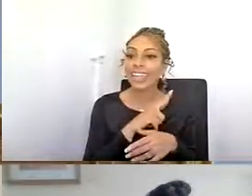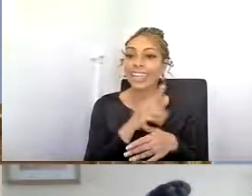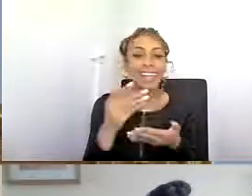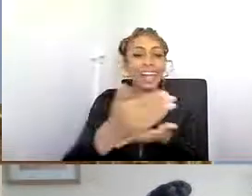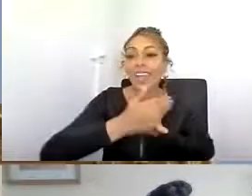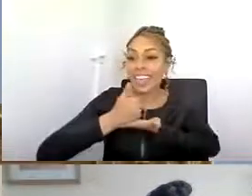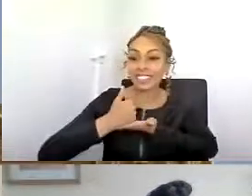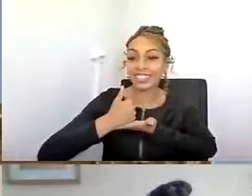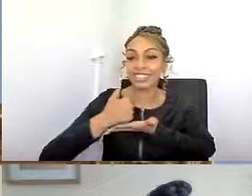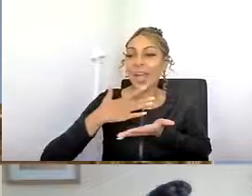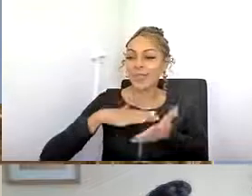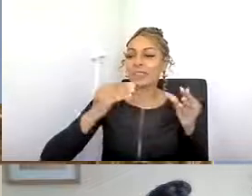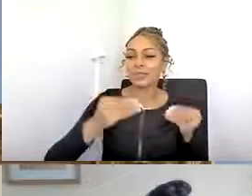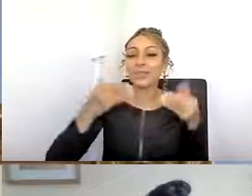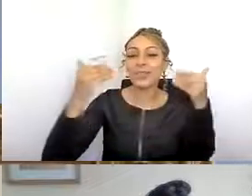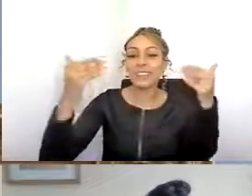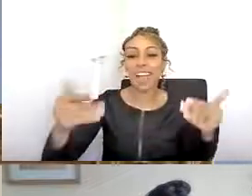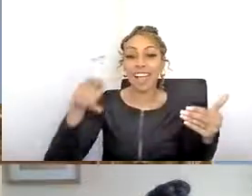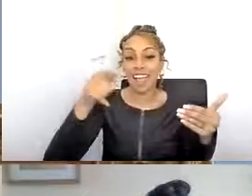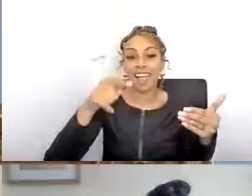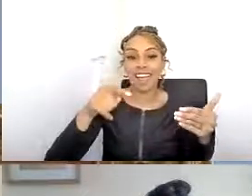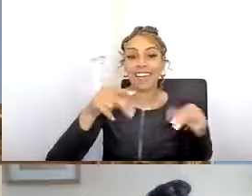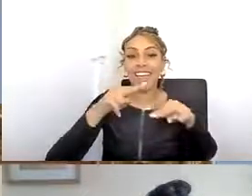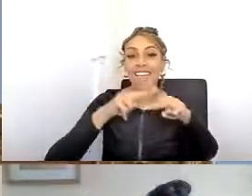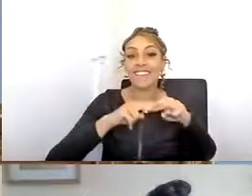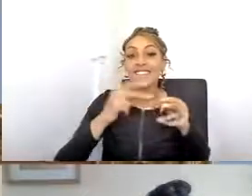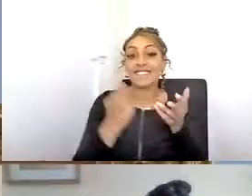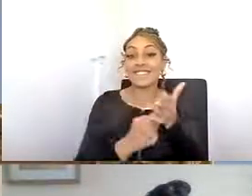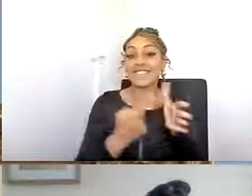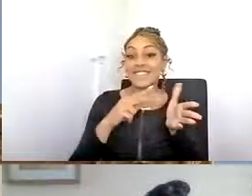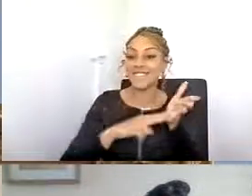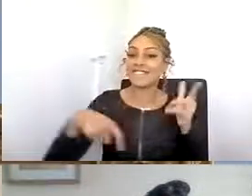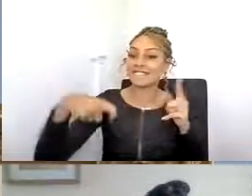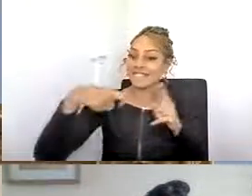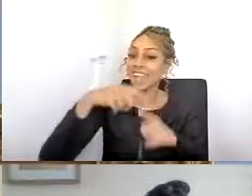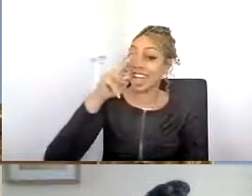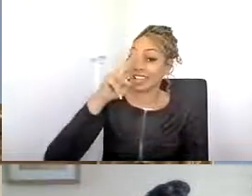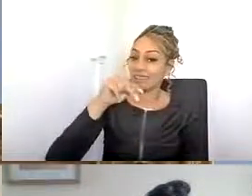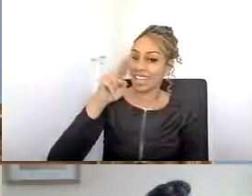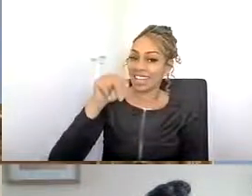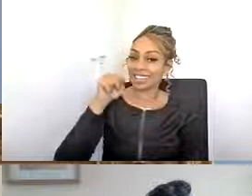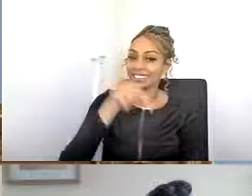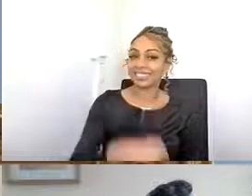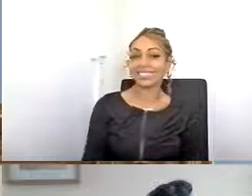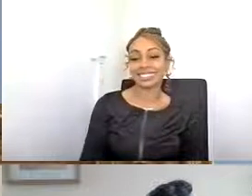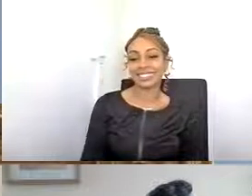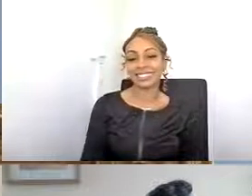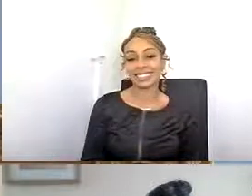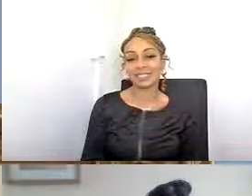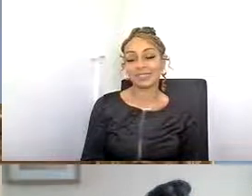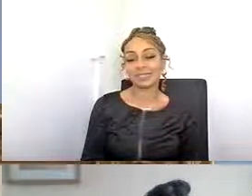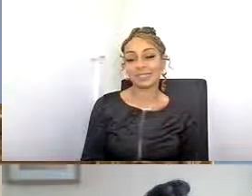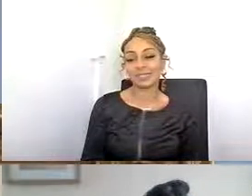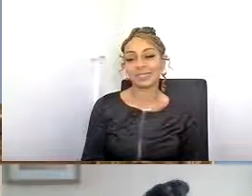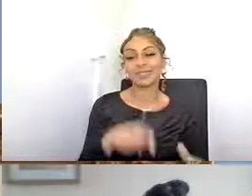So I wanted to move on to the Brandgren painting, just to talk a little bit about our more